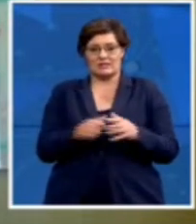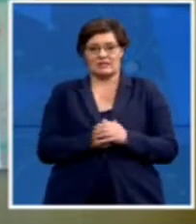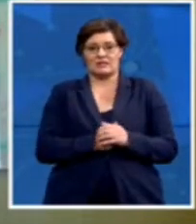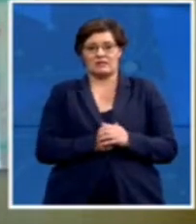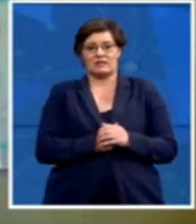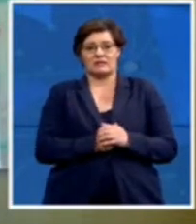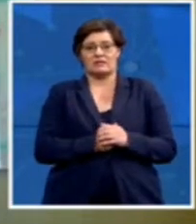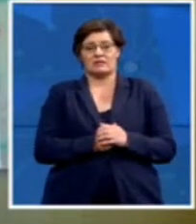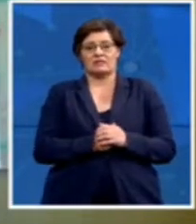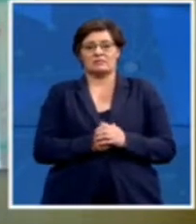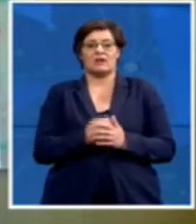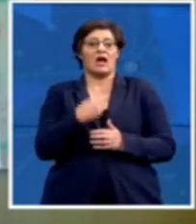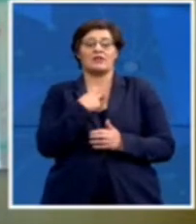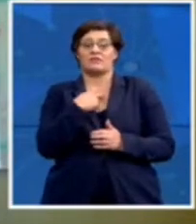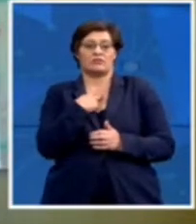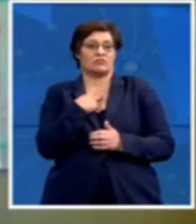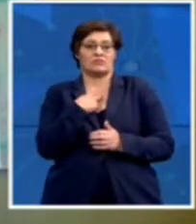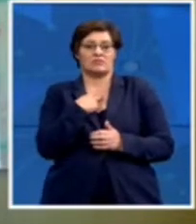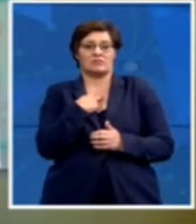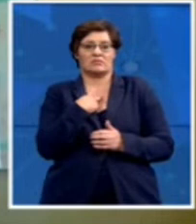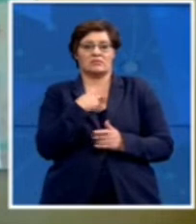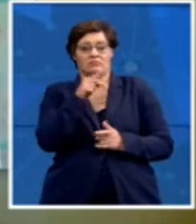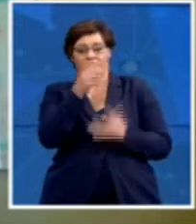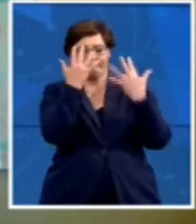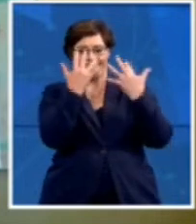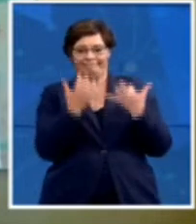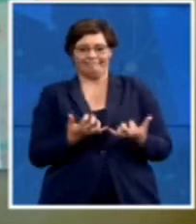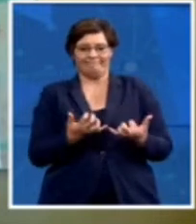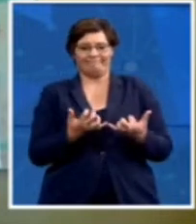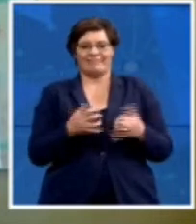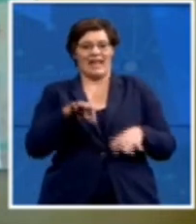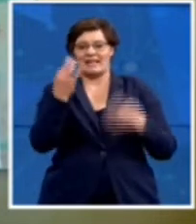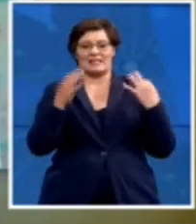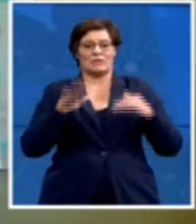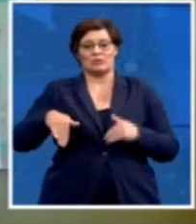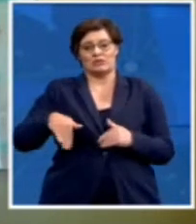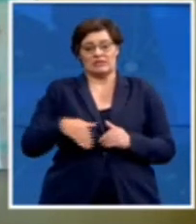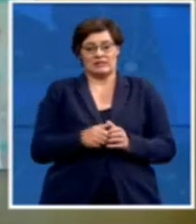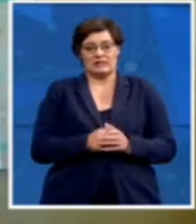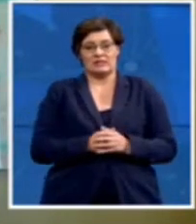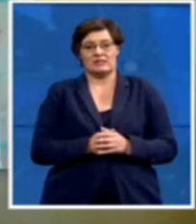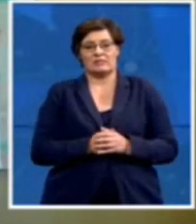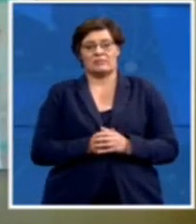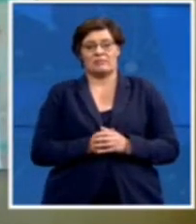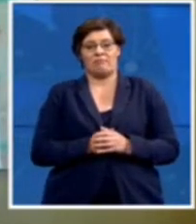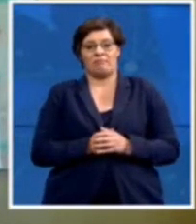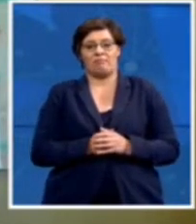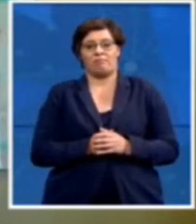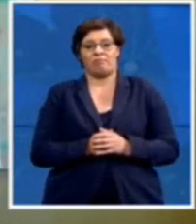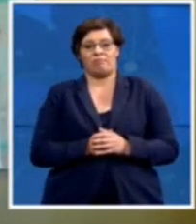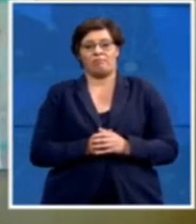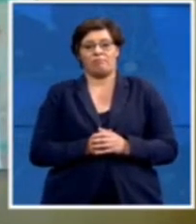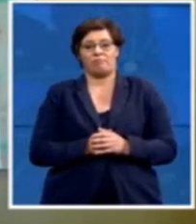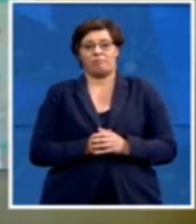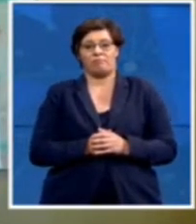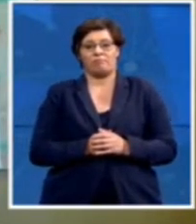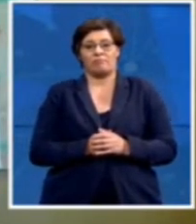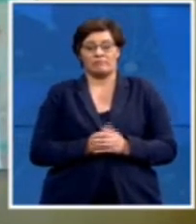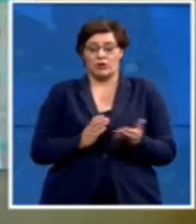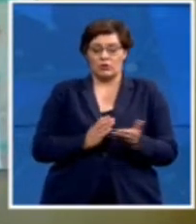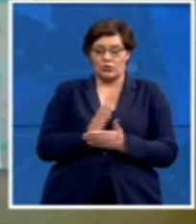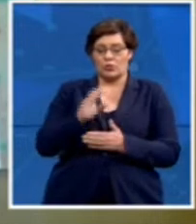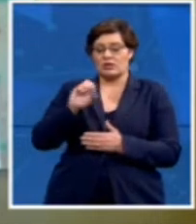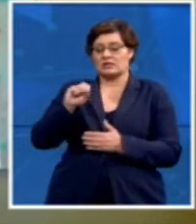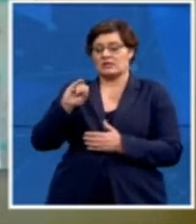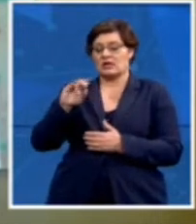done that analysis at this point in time. What I will do through Sikonati, I can share